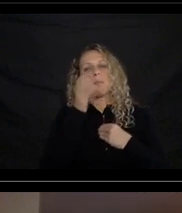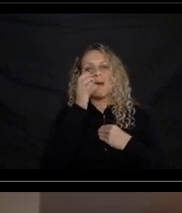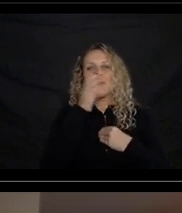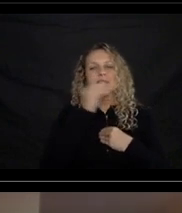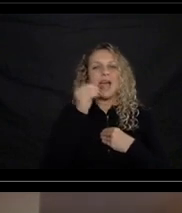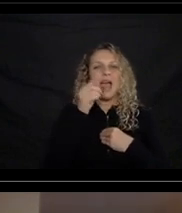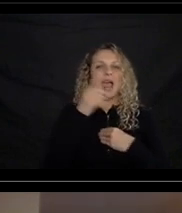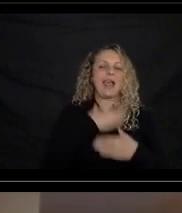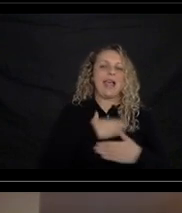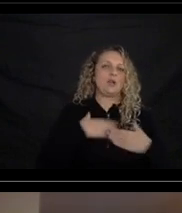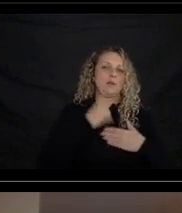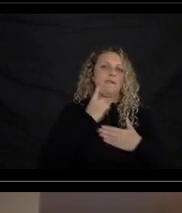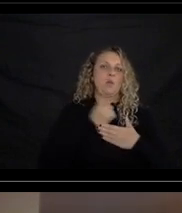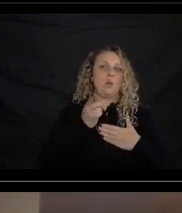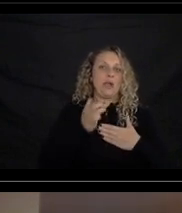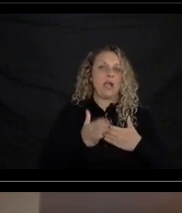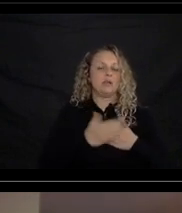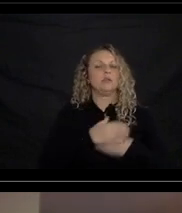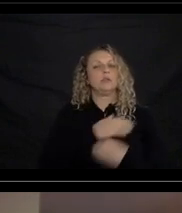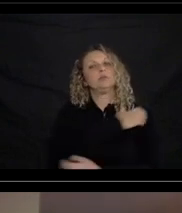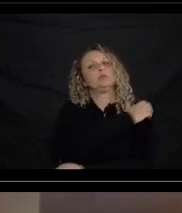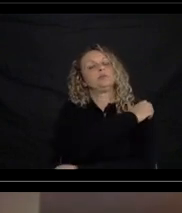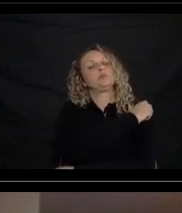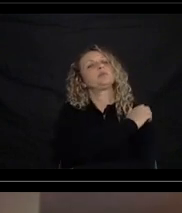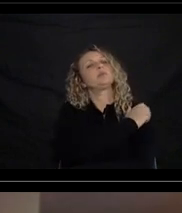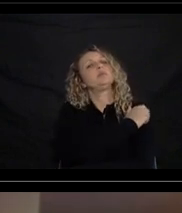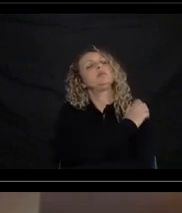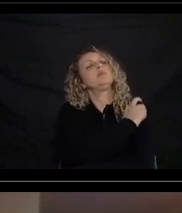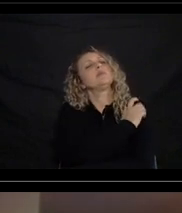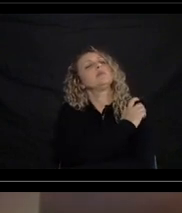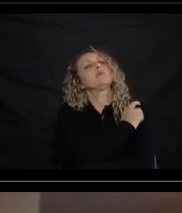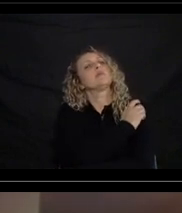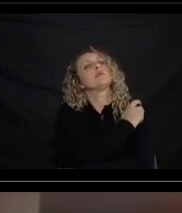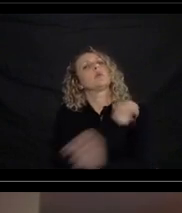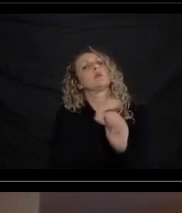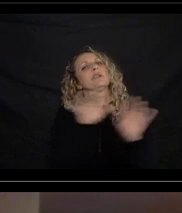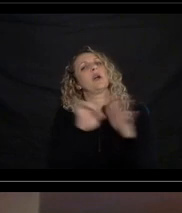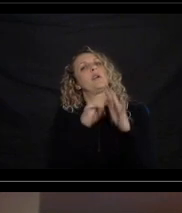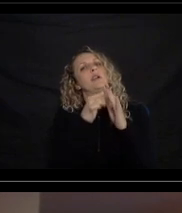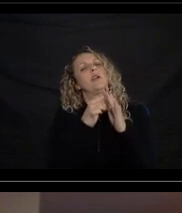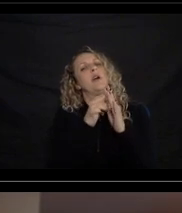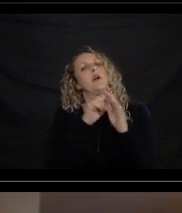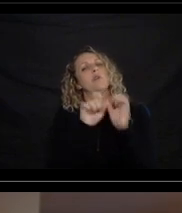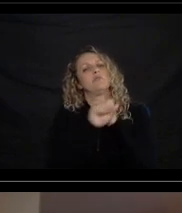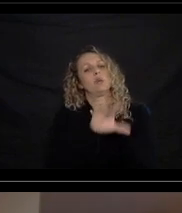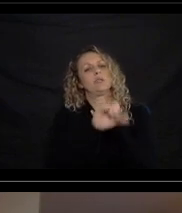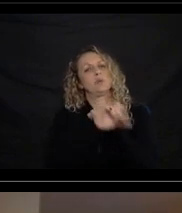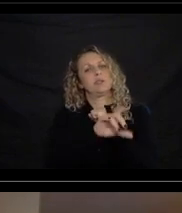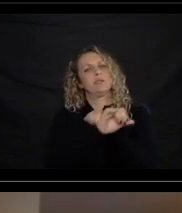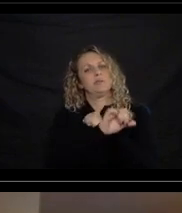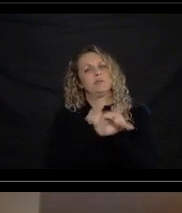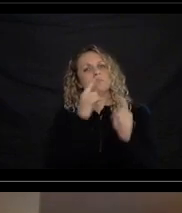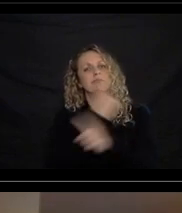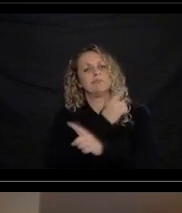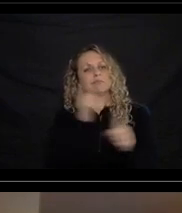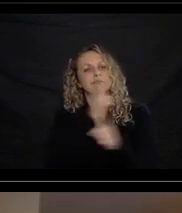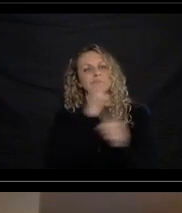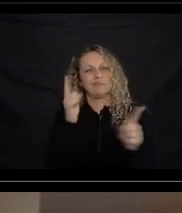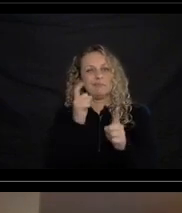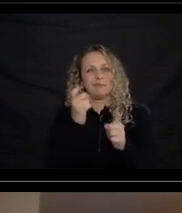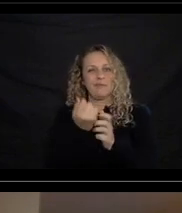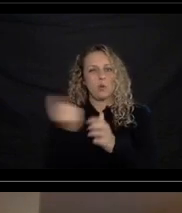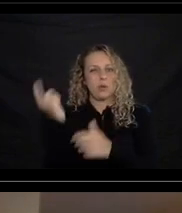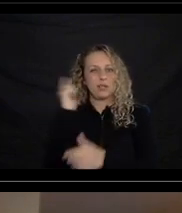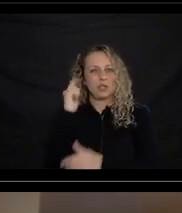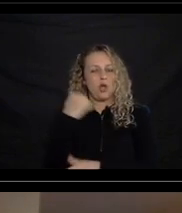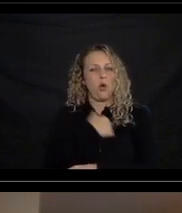and entertainment for the weekend. We sent out the initial press release, which was distributed a few weeks ago. We've